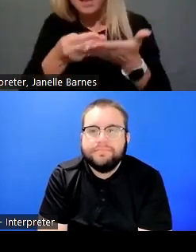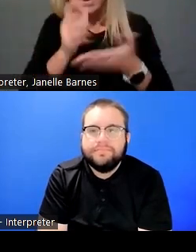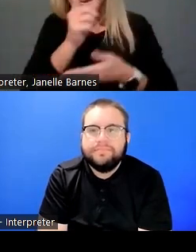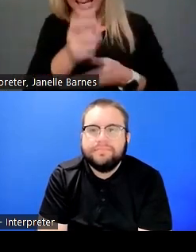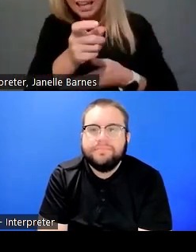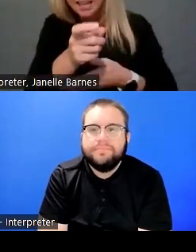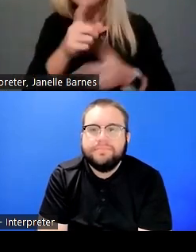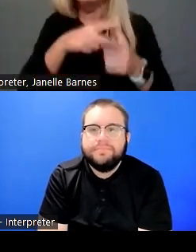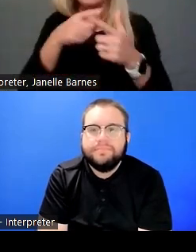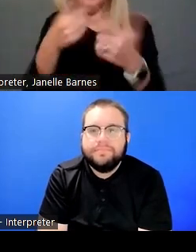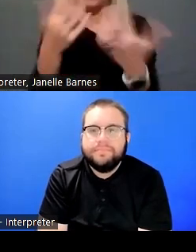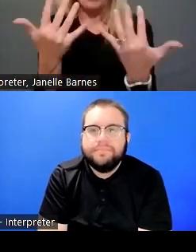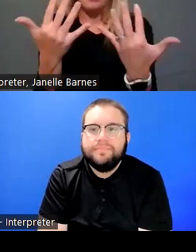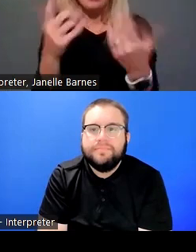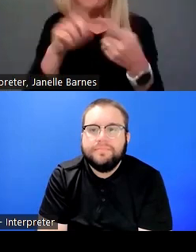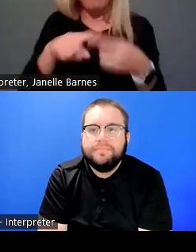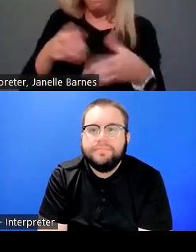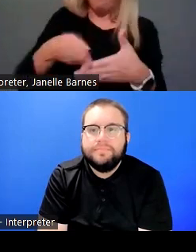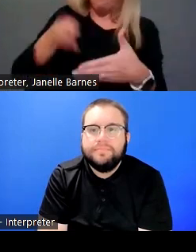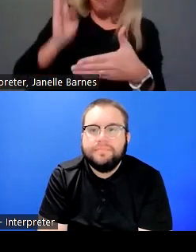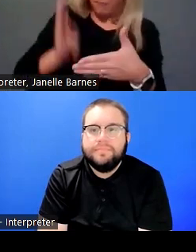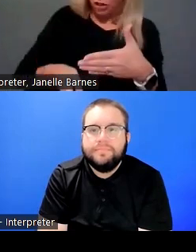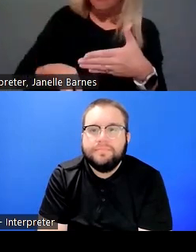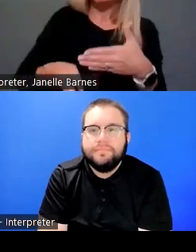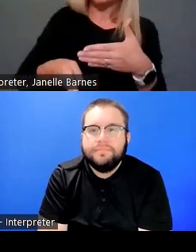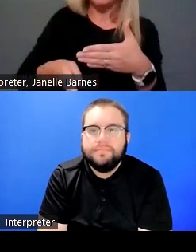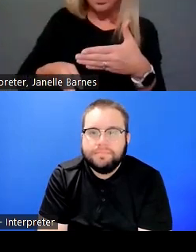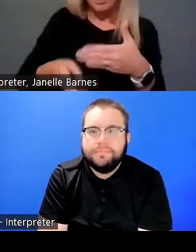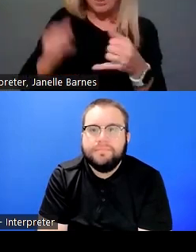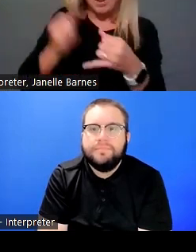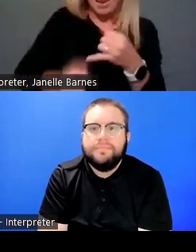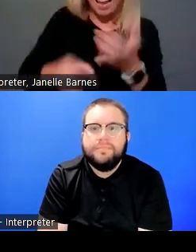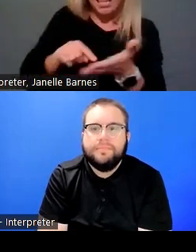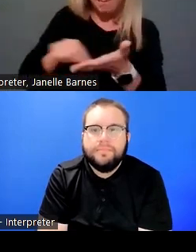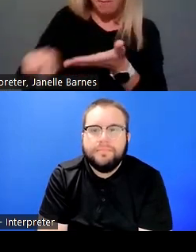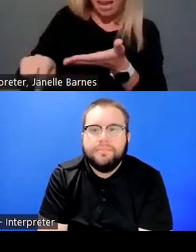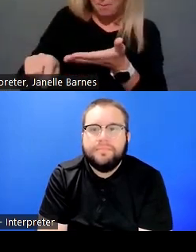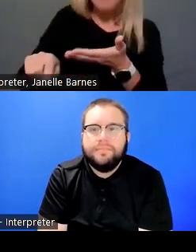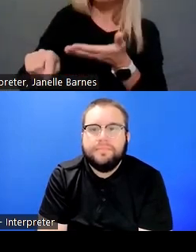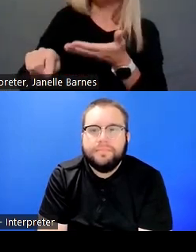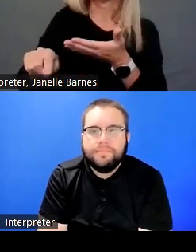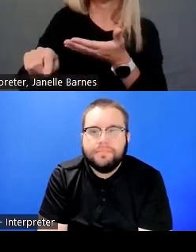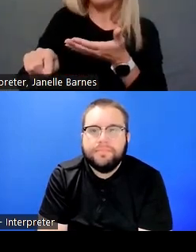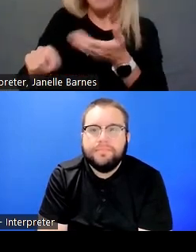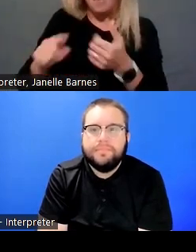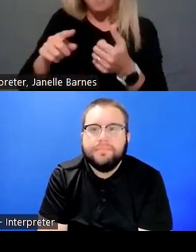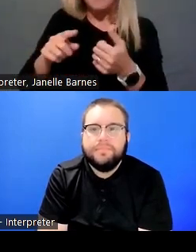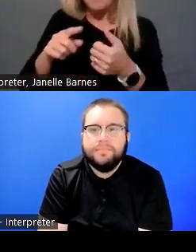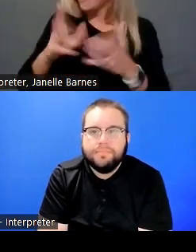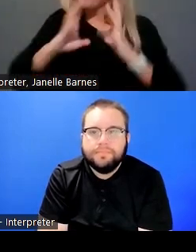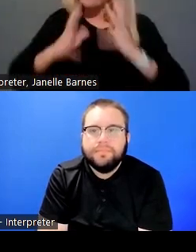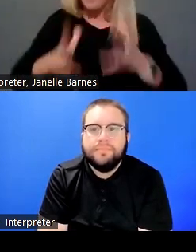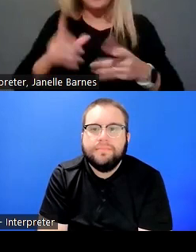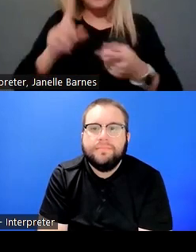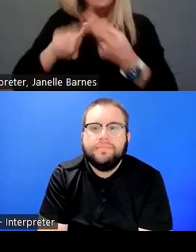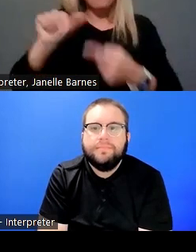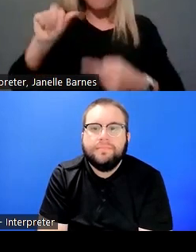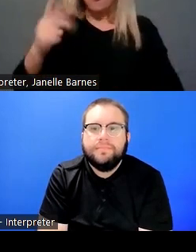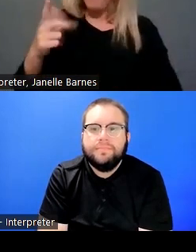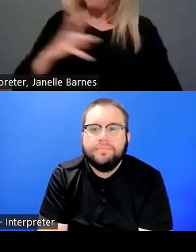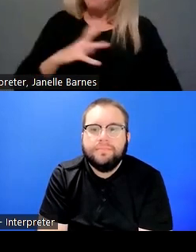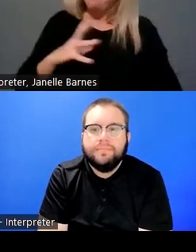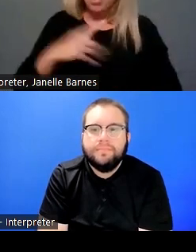wait until you're finished, and at the end, the last payment comes in and all. that's okay. So we know